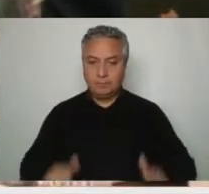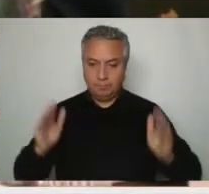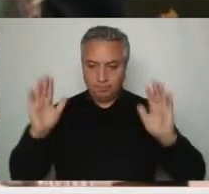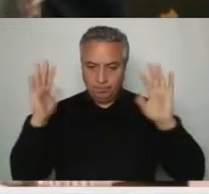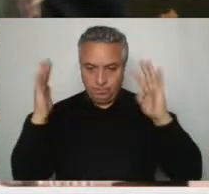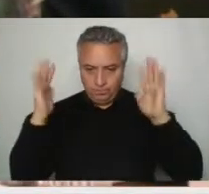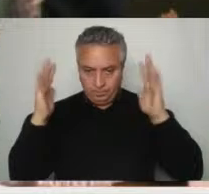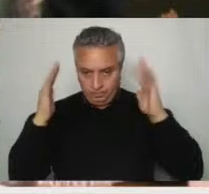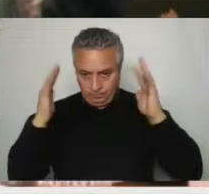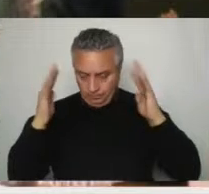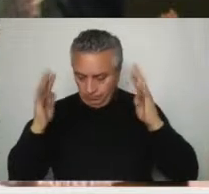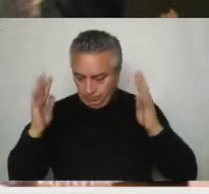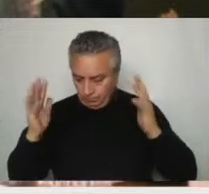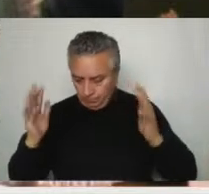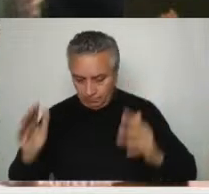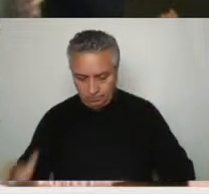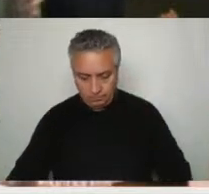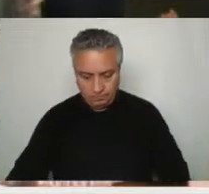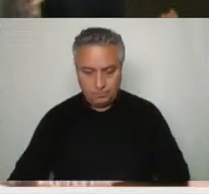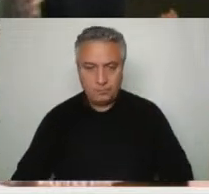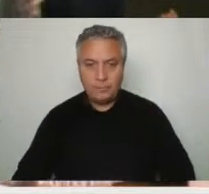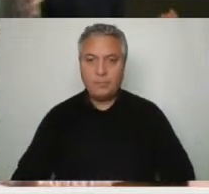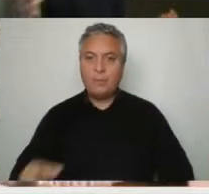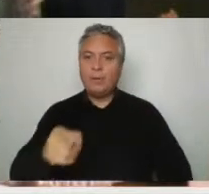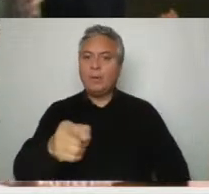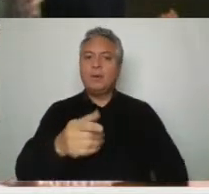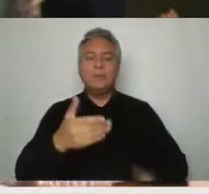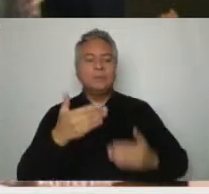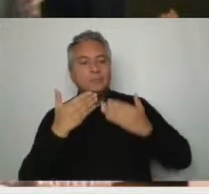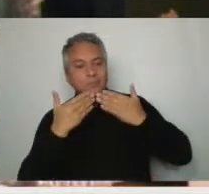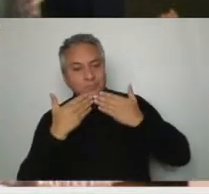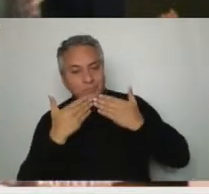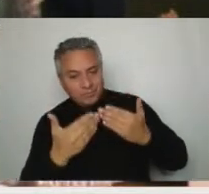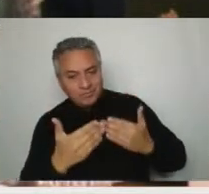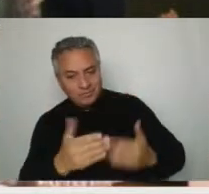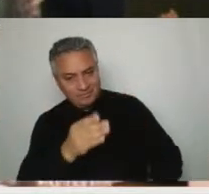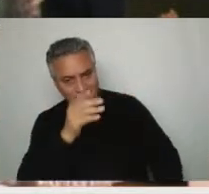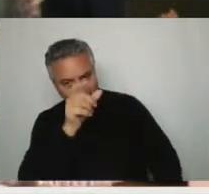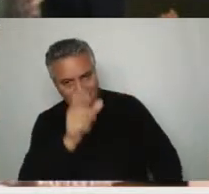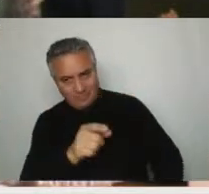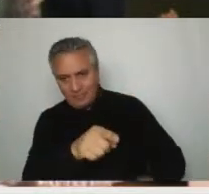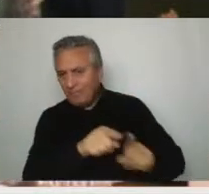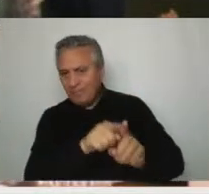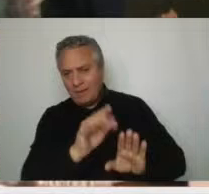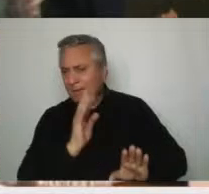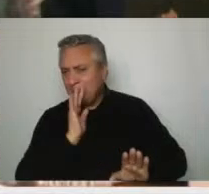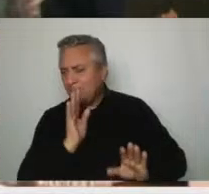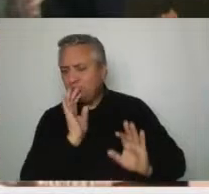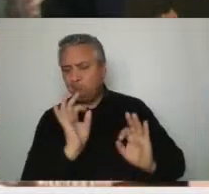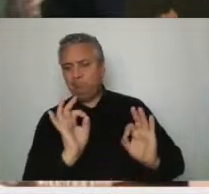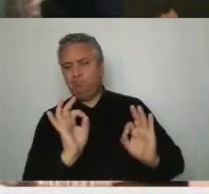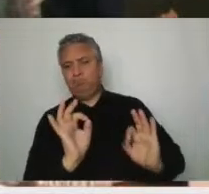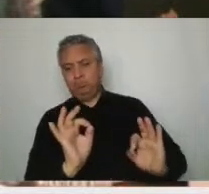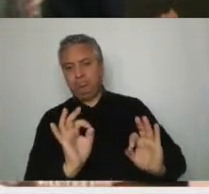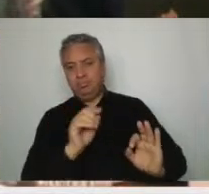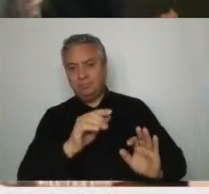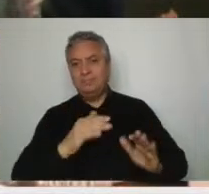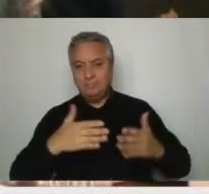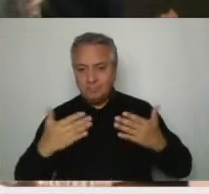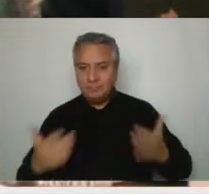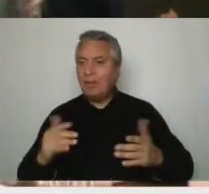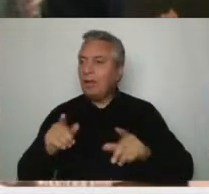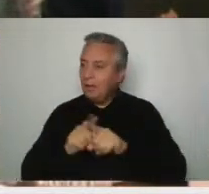such an excellent event. Thank you, Mr. Salgado, for those excellent